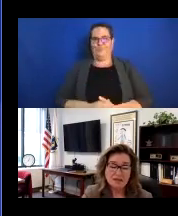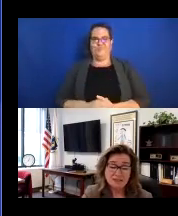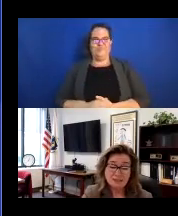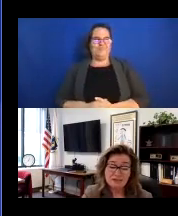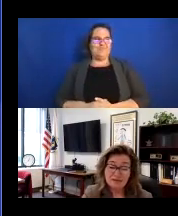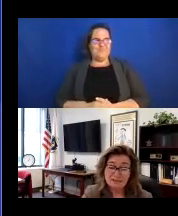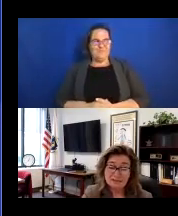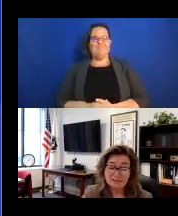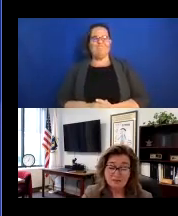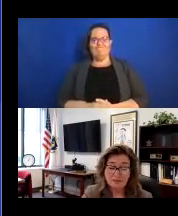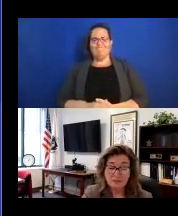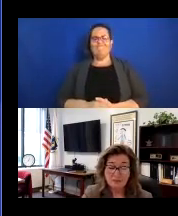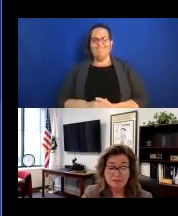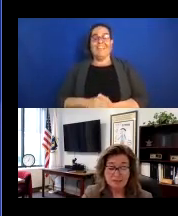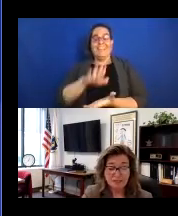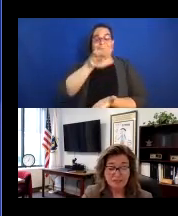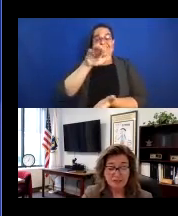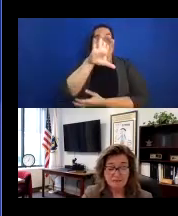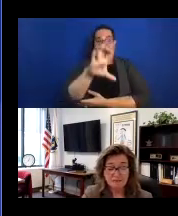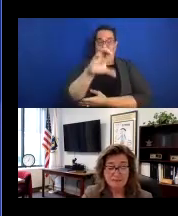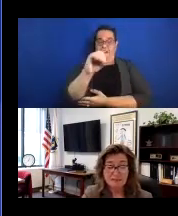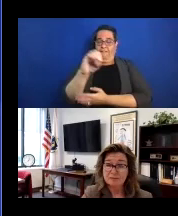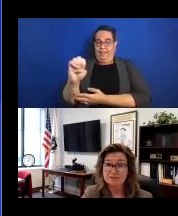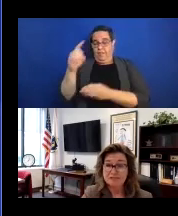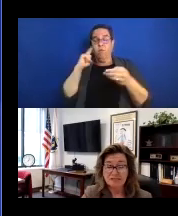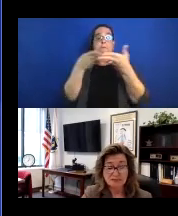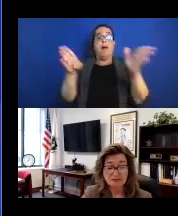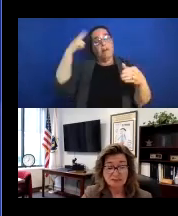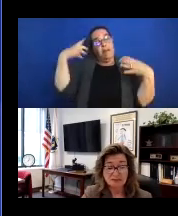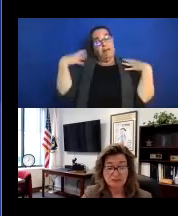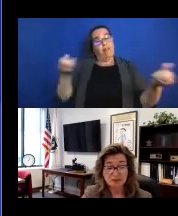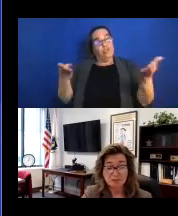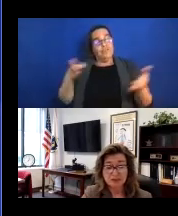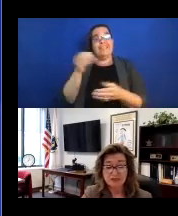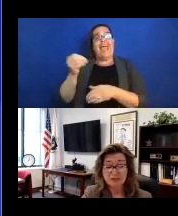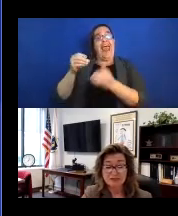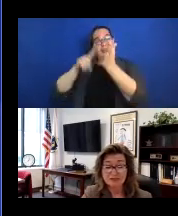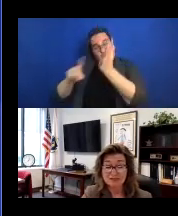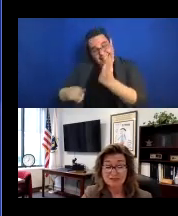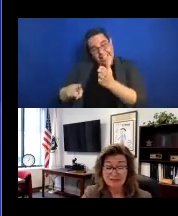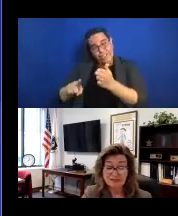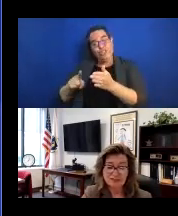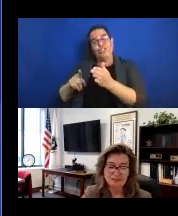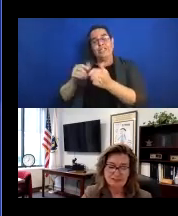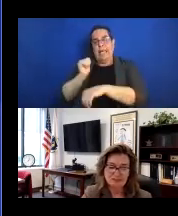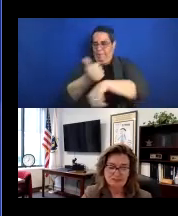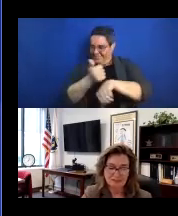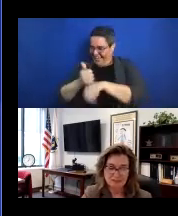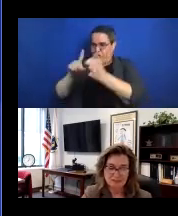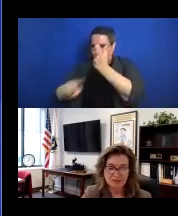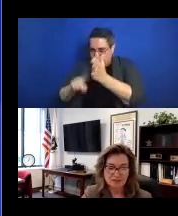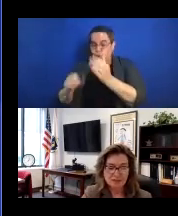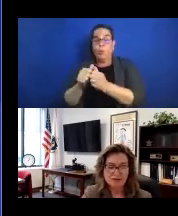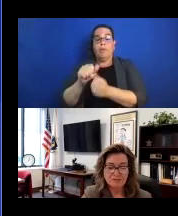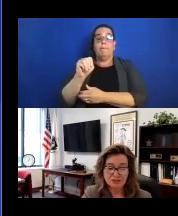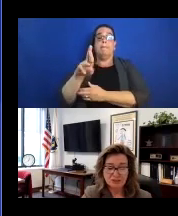The Center of Excellence for Public Mental Health Services and Implementation Research, with Dr. Marianne Davis as the center